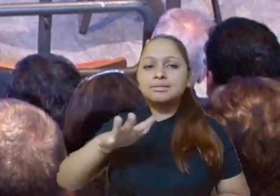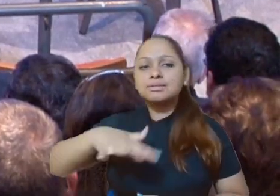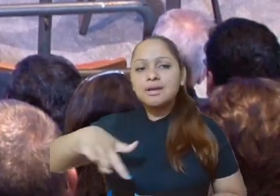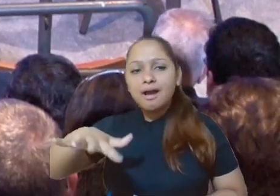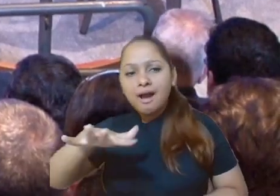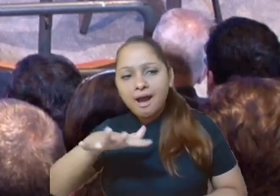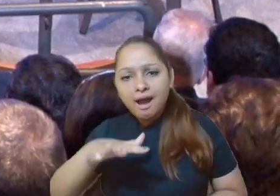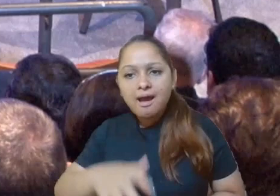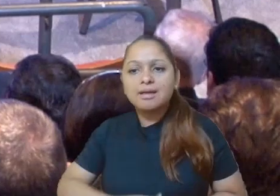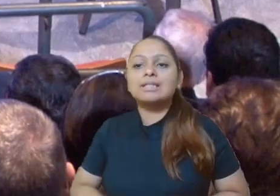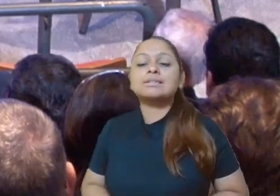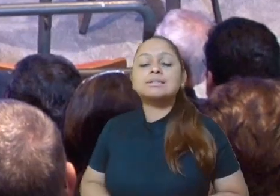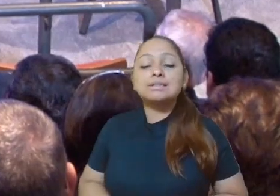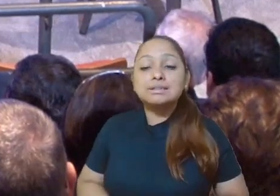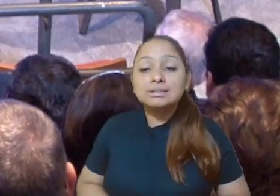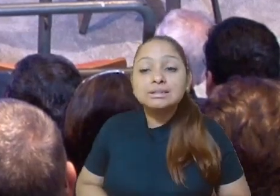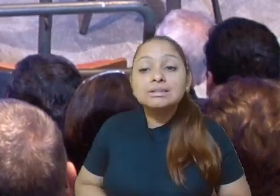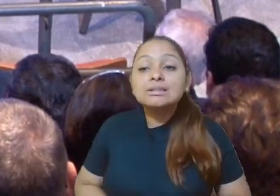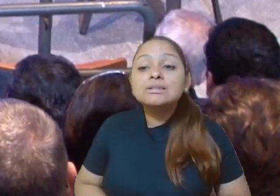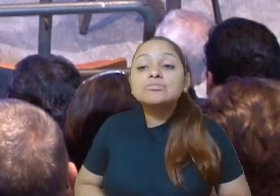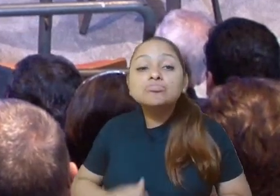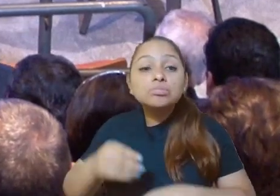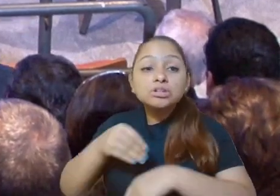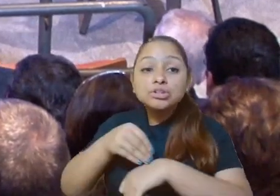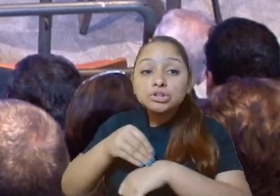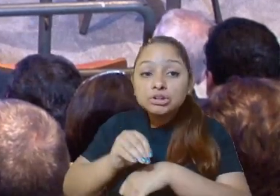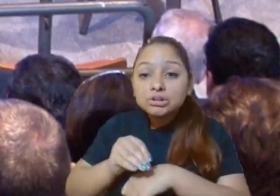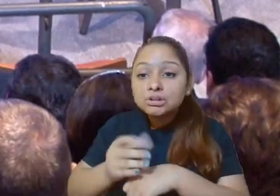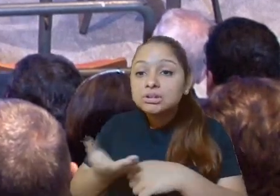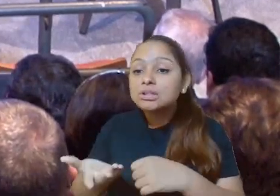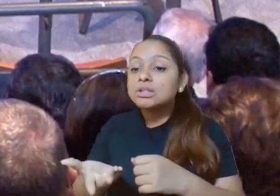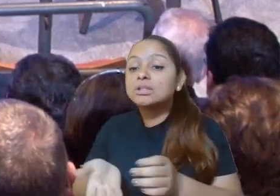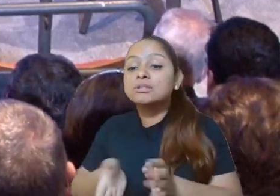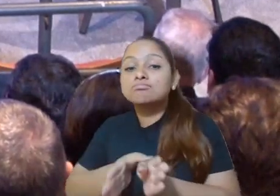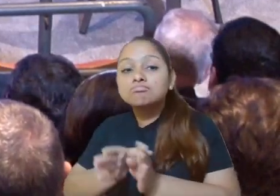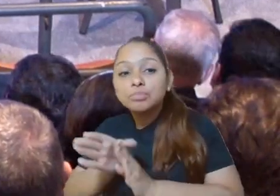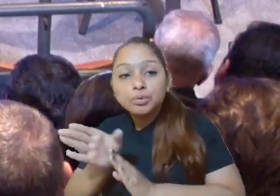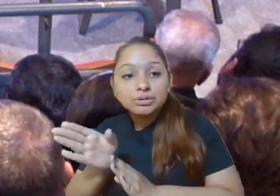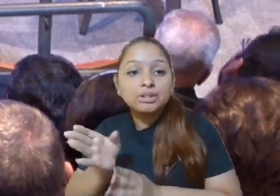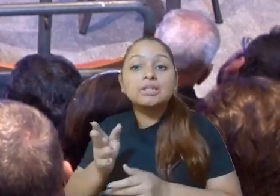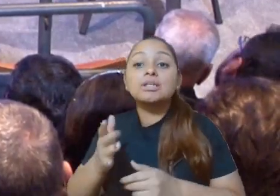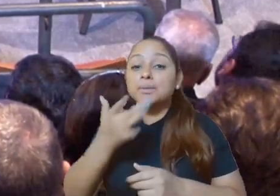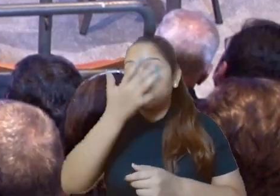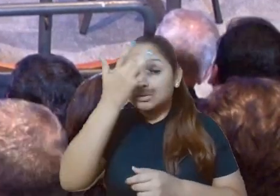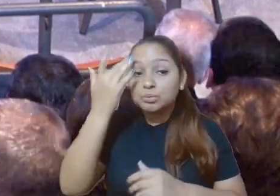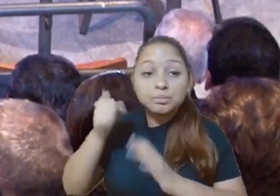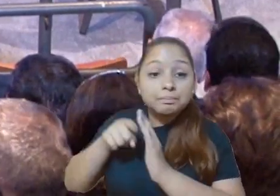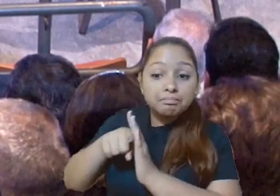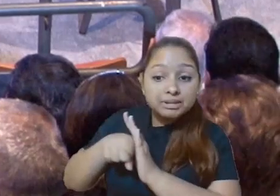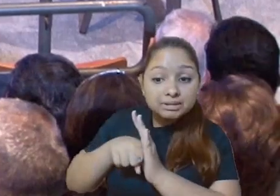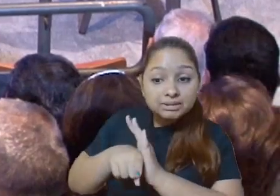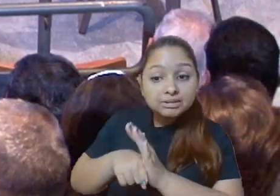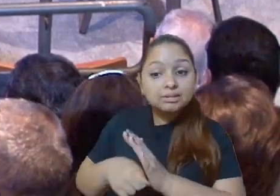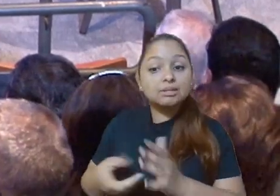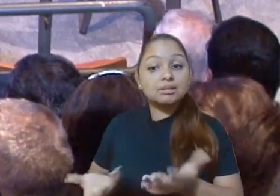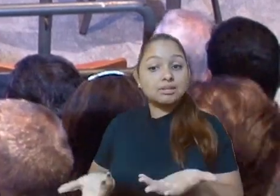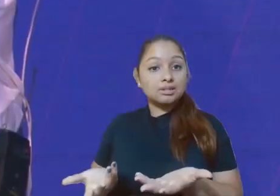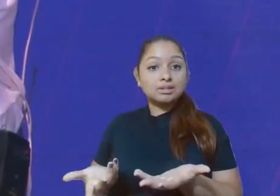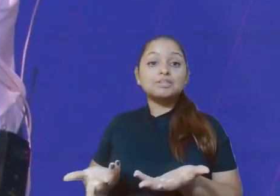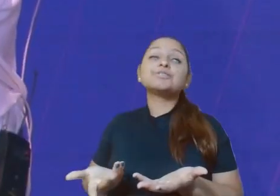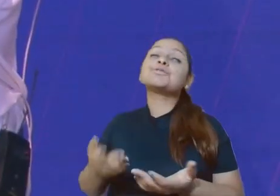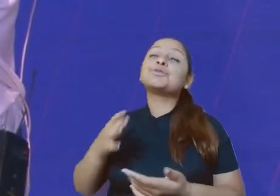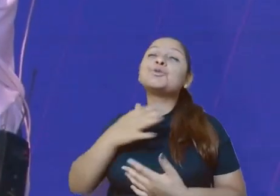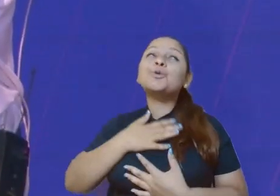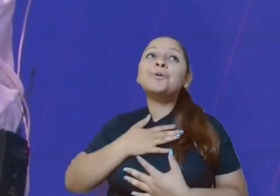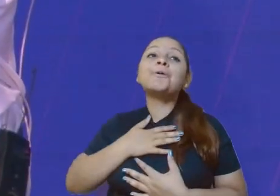all these links in the chain, what suggestions would you give to researchers, to people that are there? I hope that are many entrepreneurs